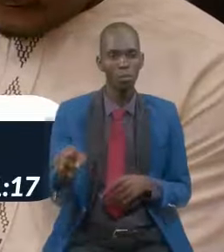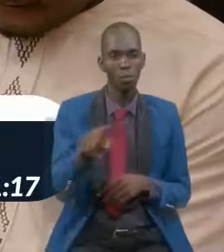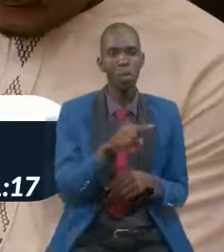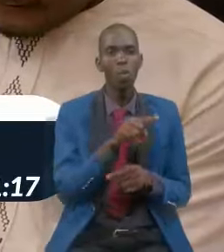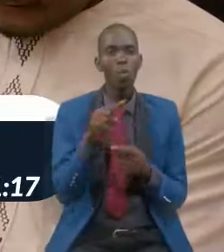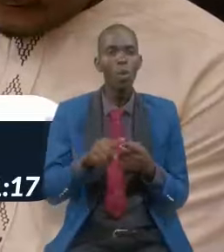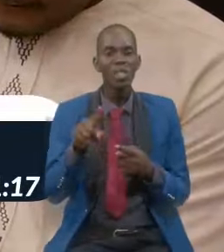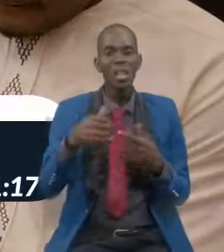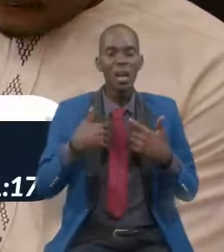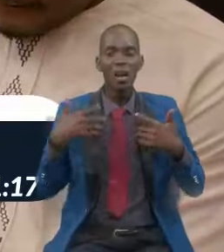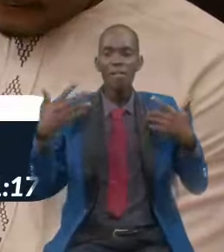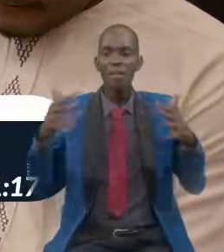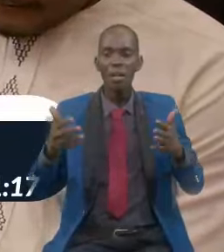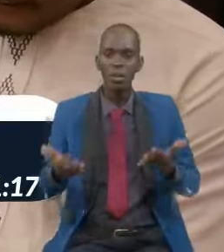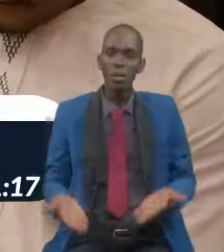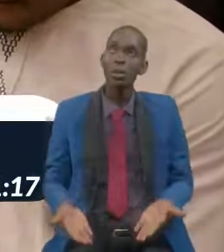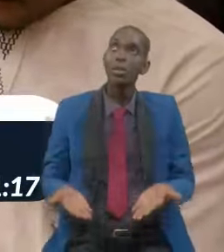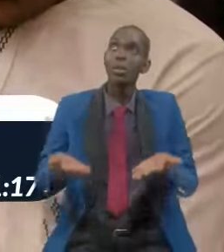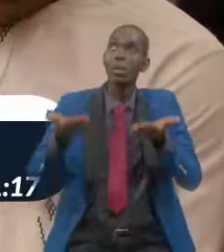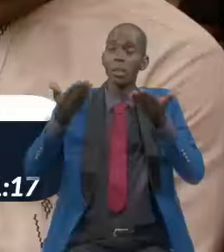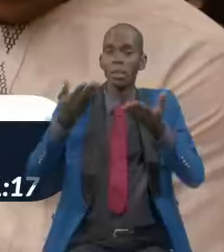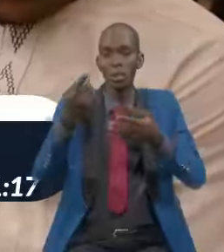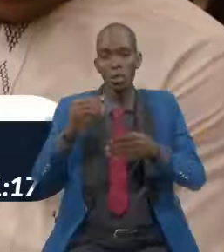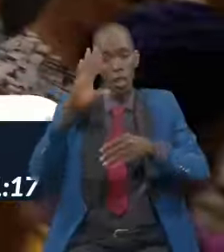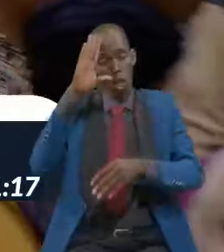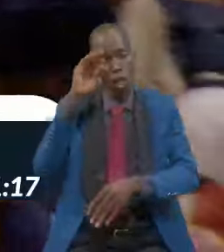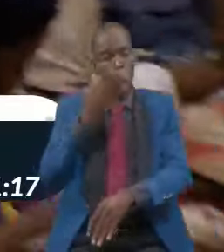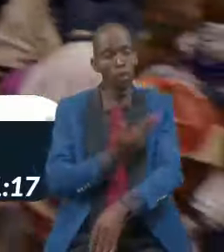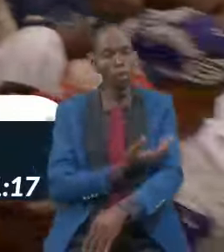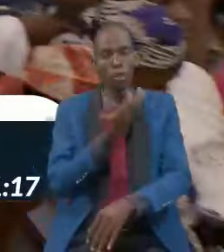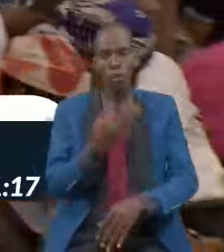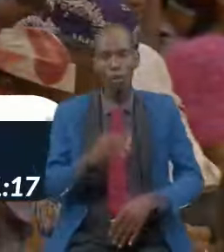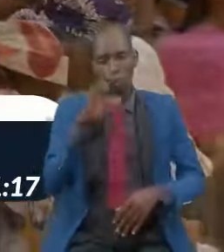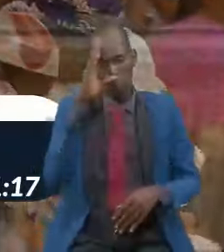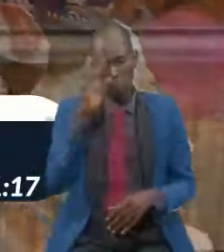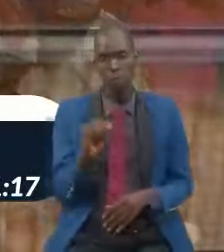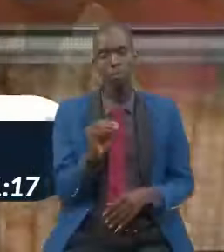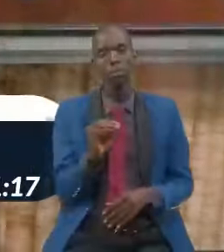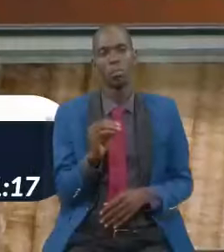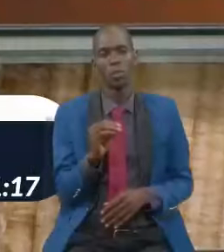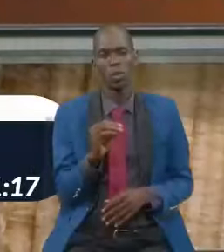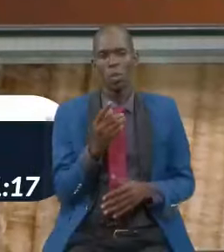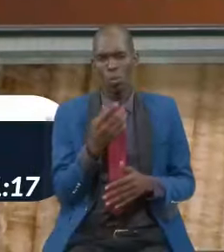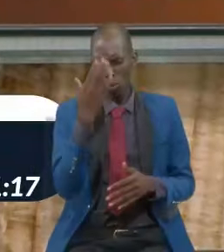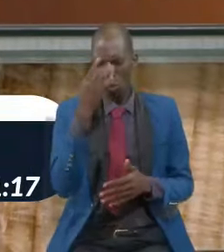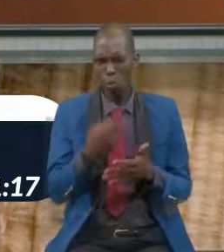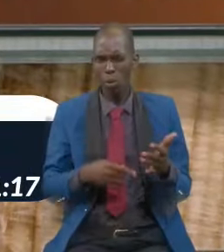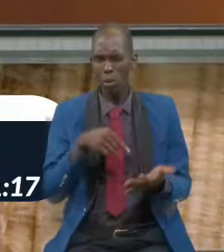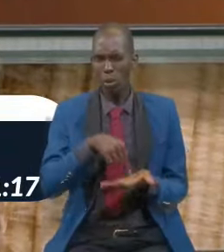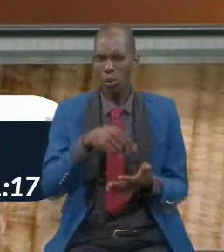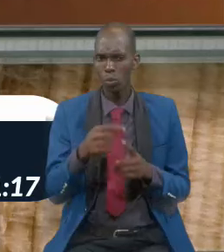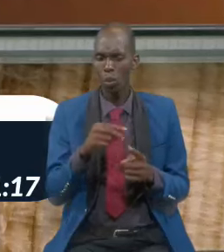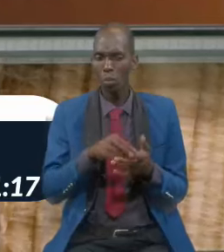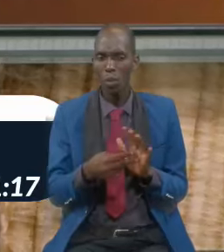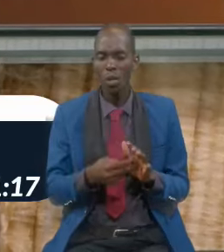up the Son of Man, not that when you have exalted the Son of Man, what he meant is, I know you are going